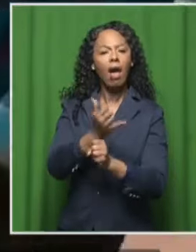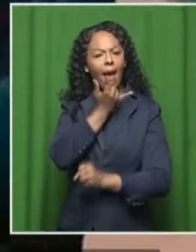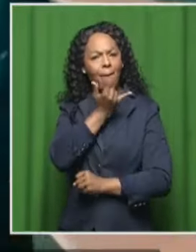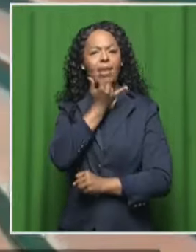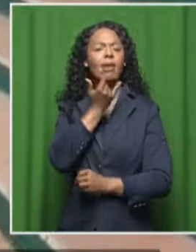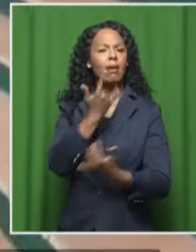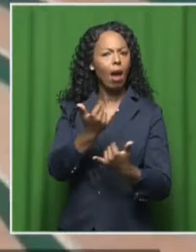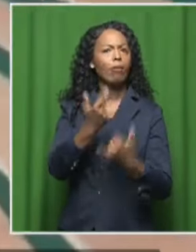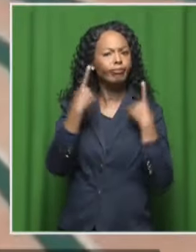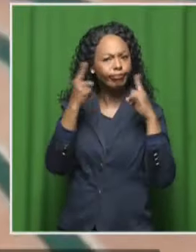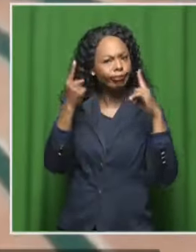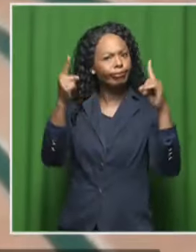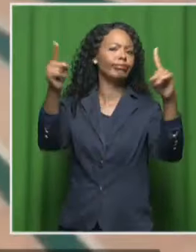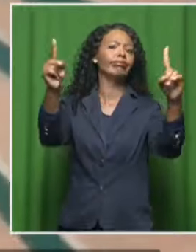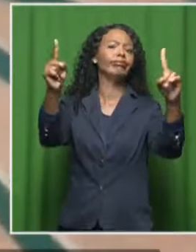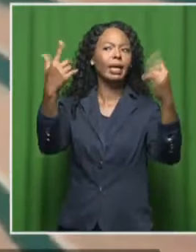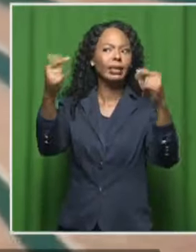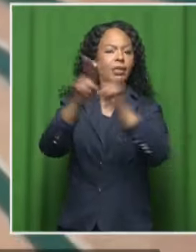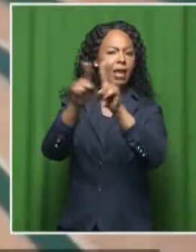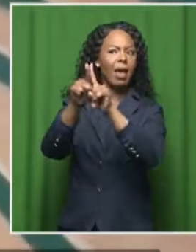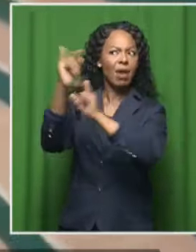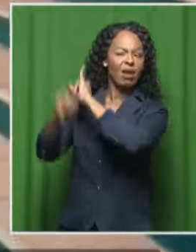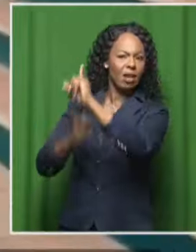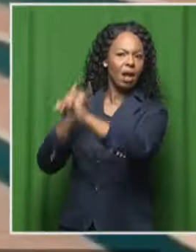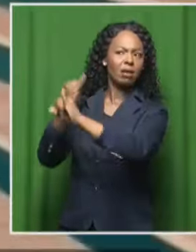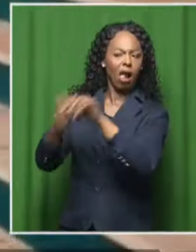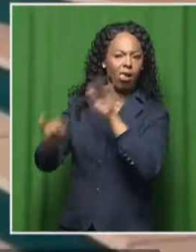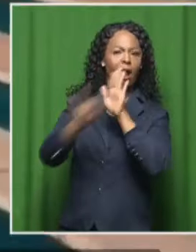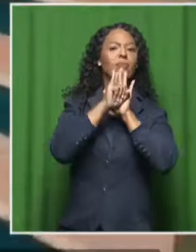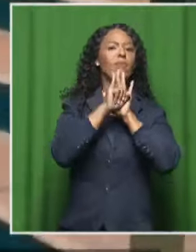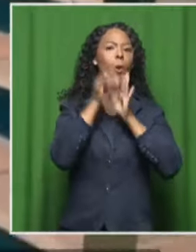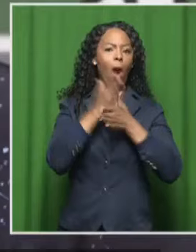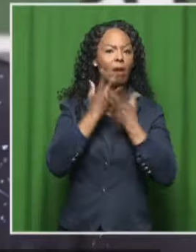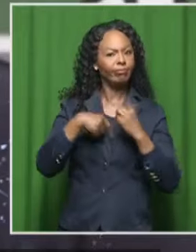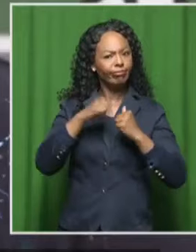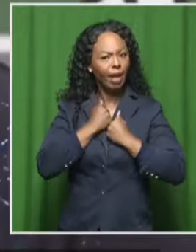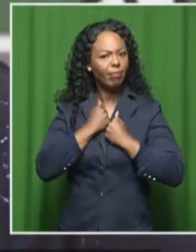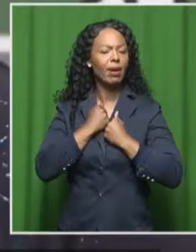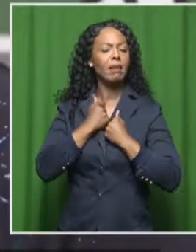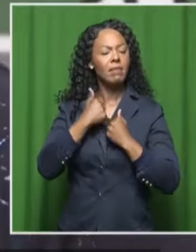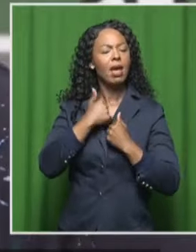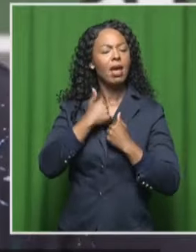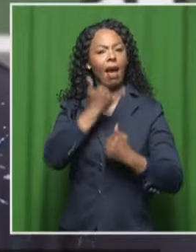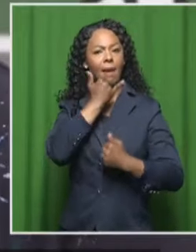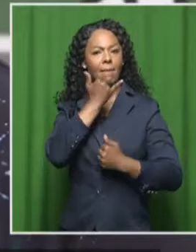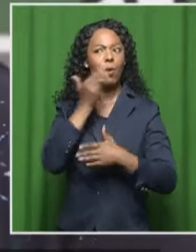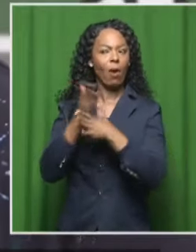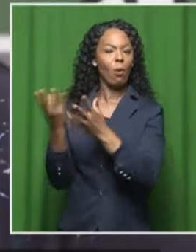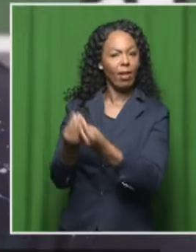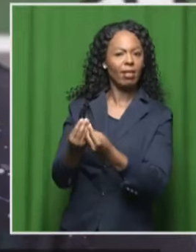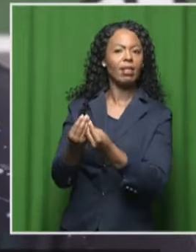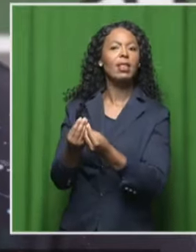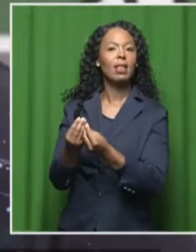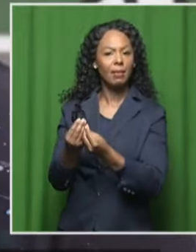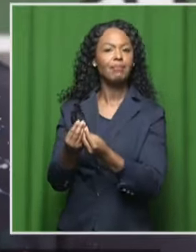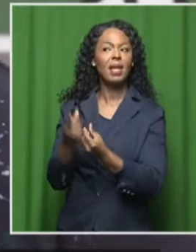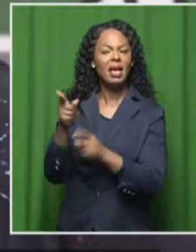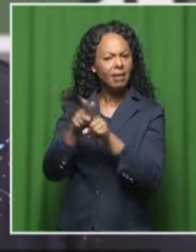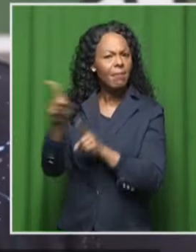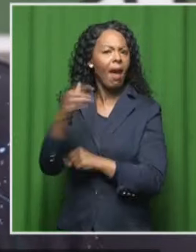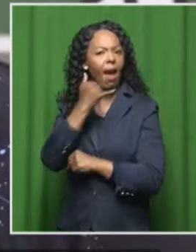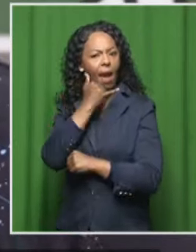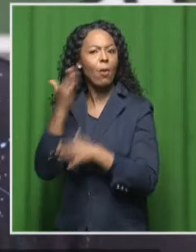going globally and other stuff. Their work is great. I'm willing to work with them. But then what I learn, they are happy to work with me.